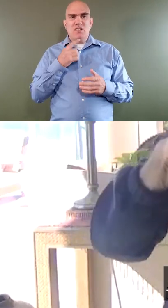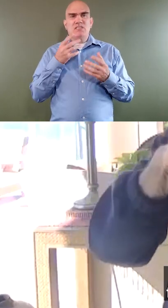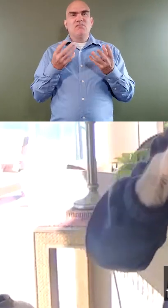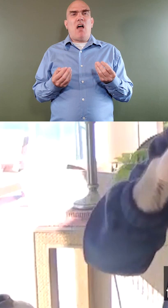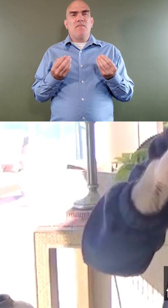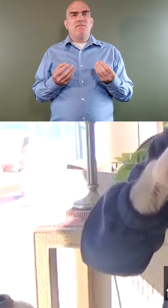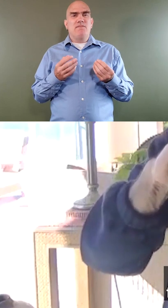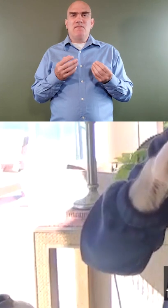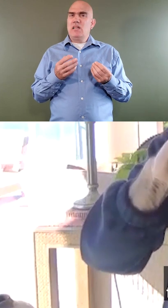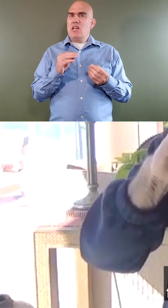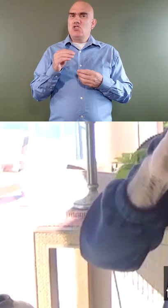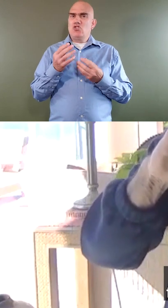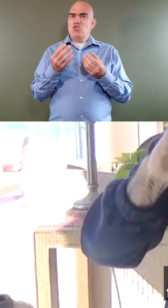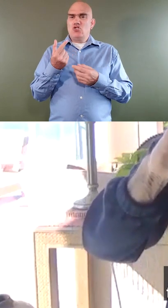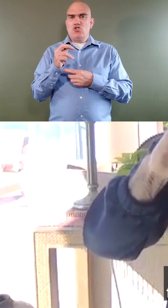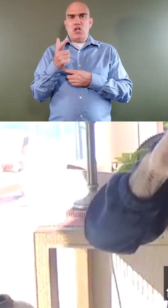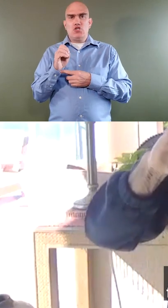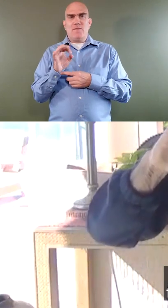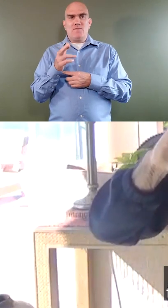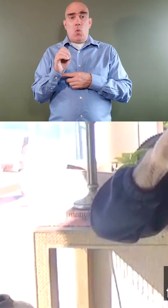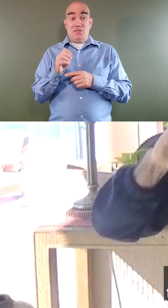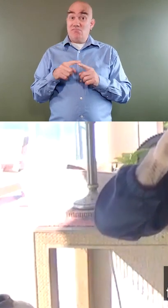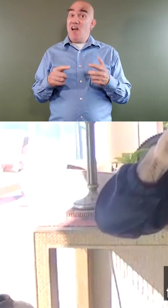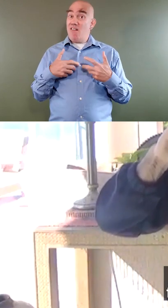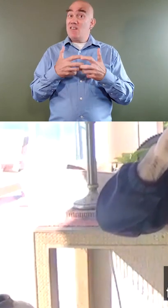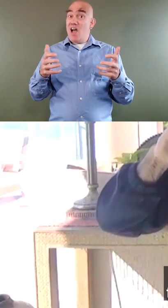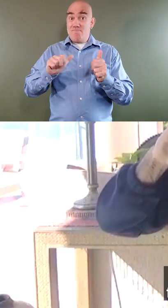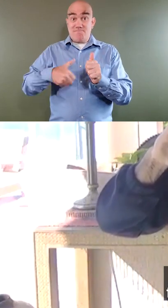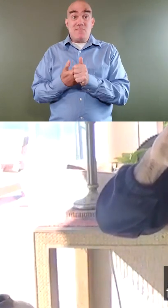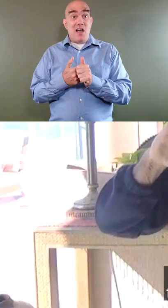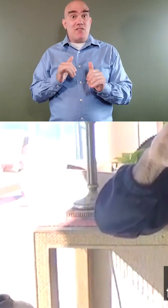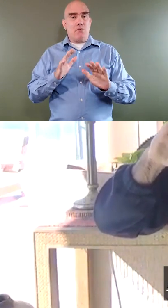very soft and gentle force that has a lot